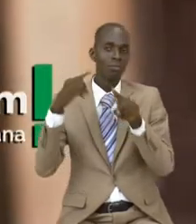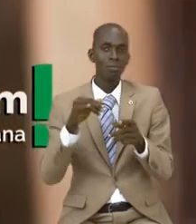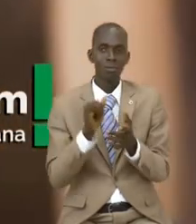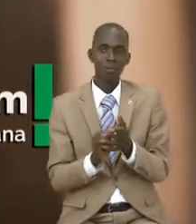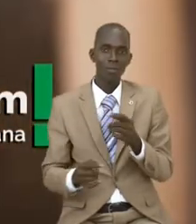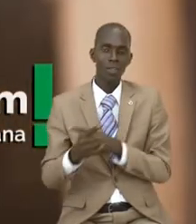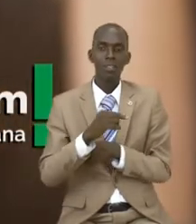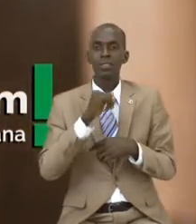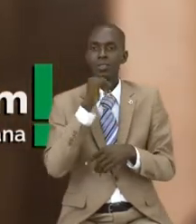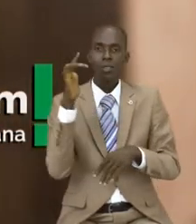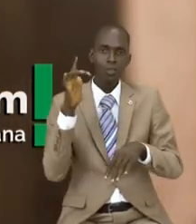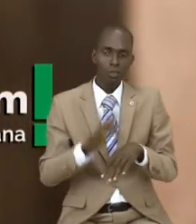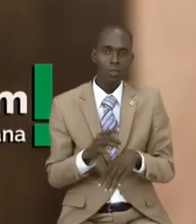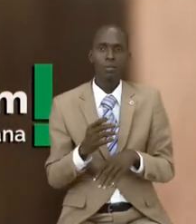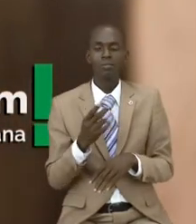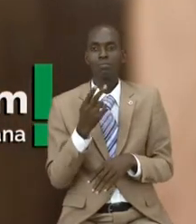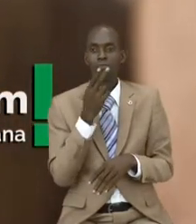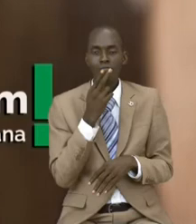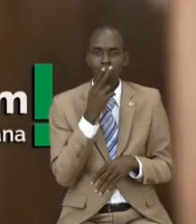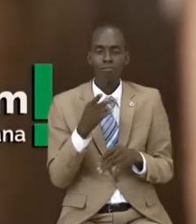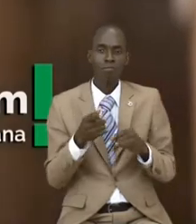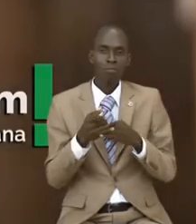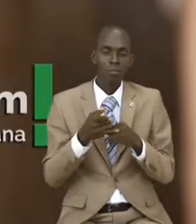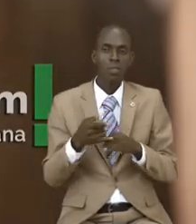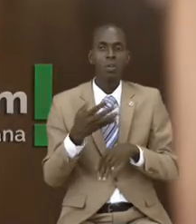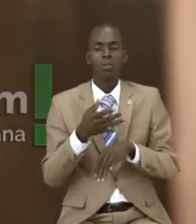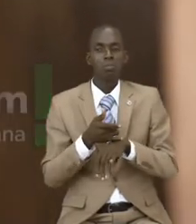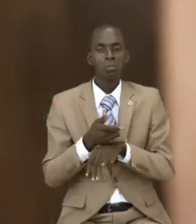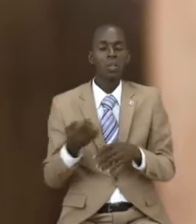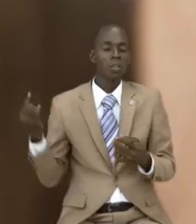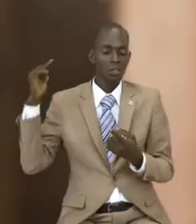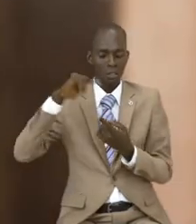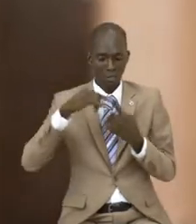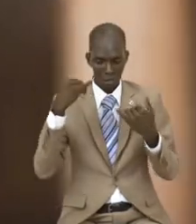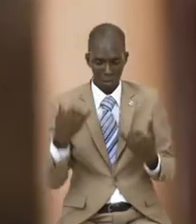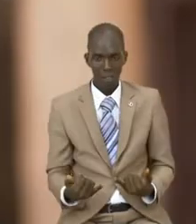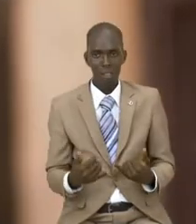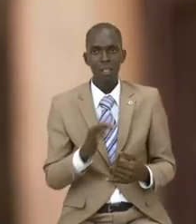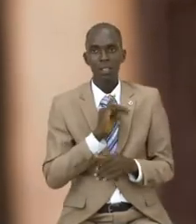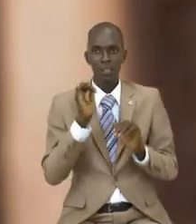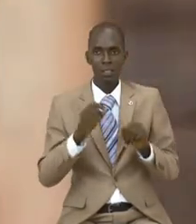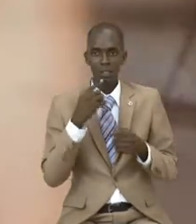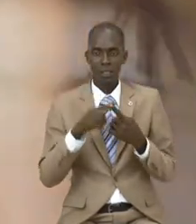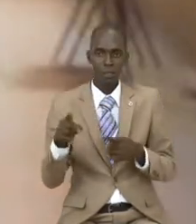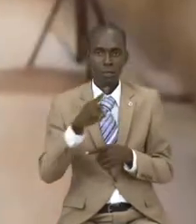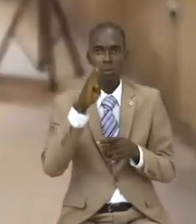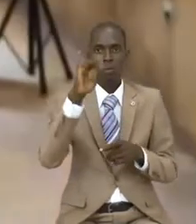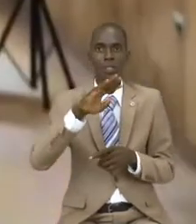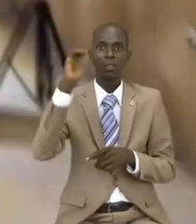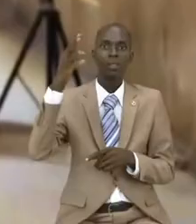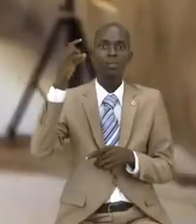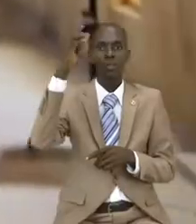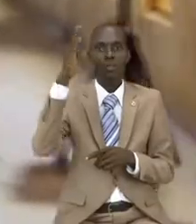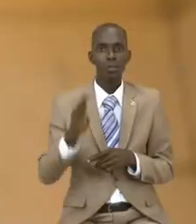not touched marijuana. The smell of marijuana upsets my stomach to this very moment. And I can tell you by the grace of God, he has led